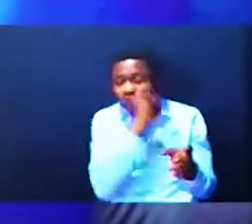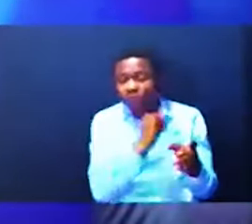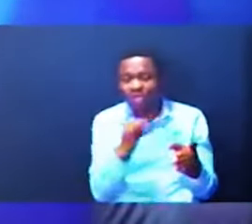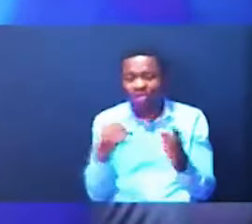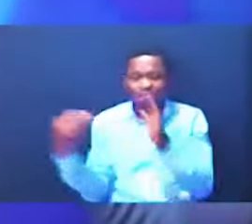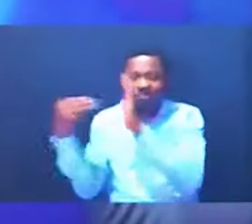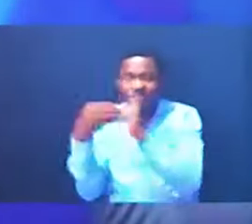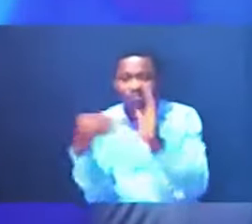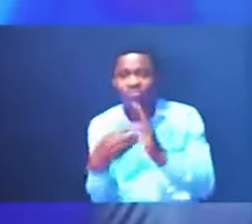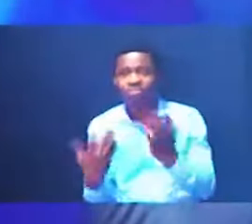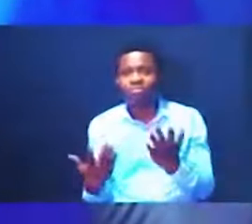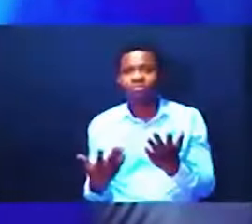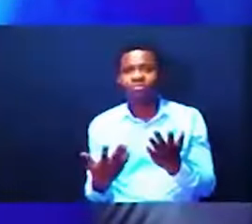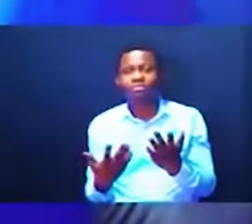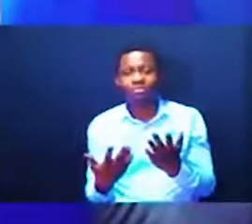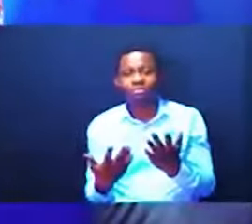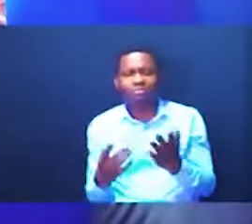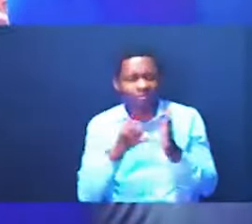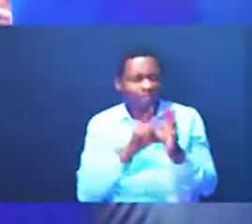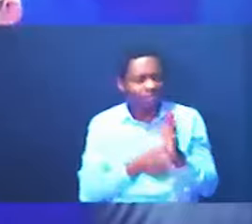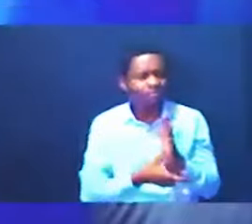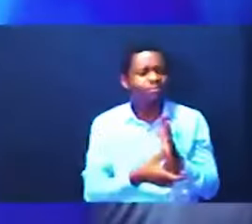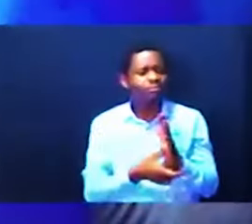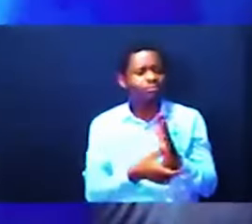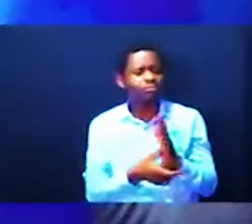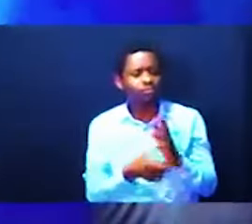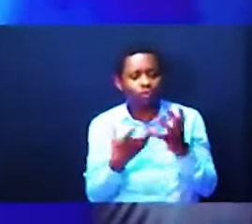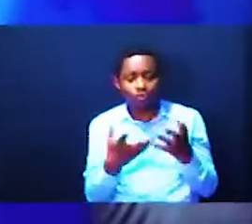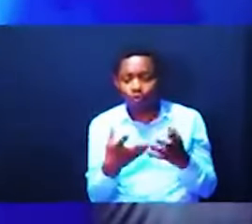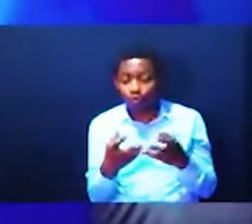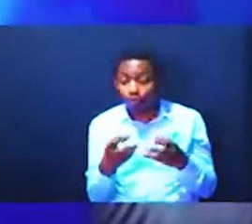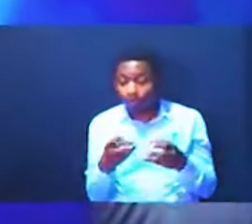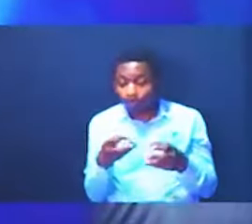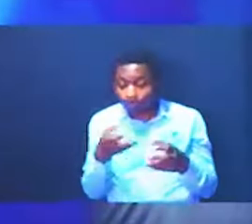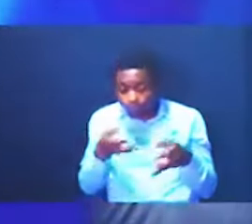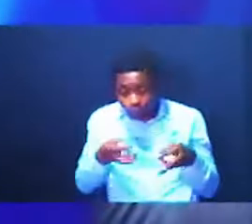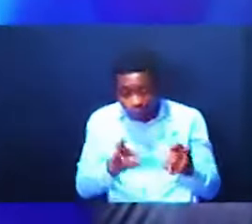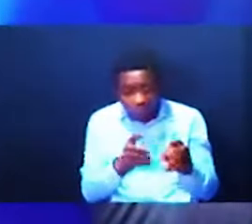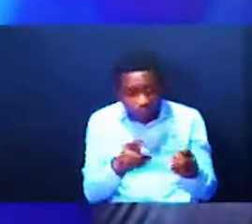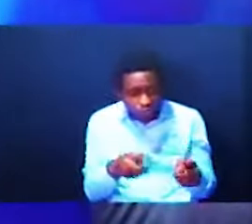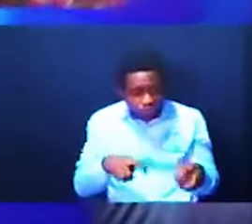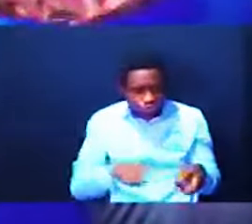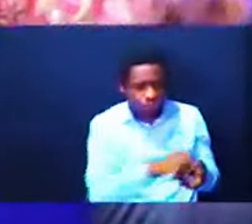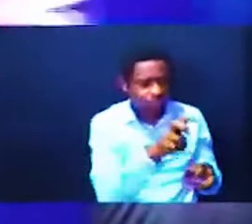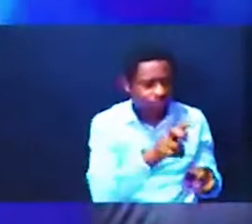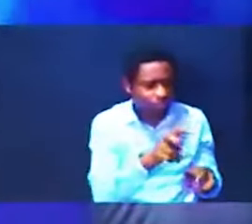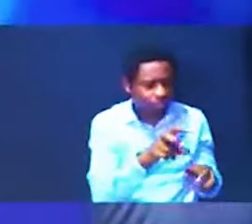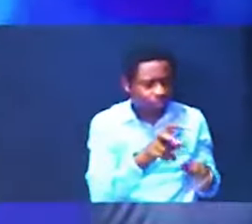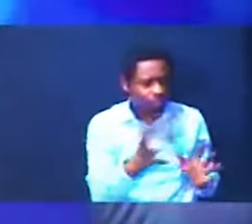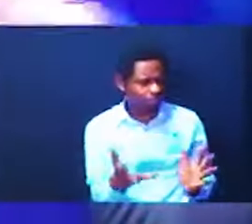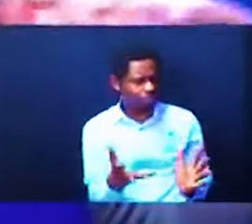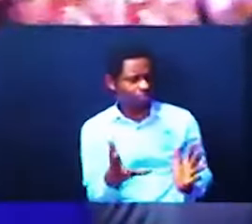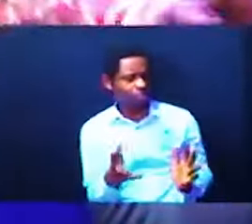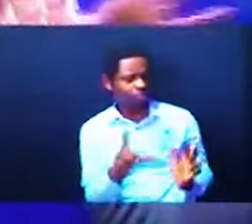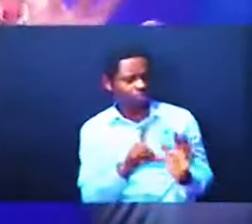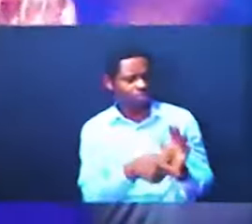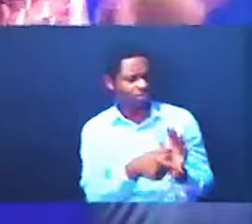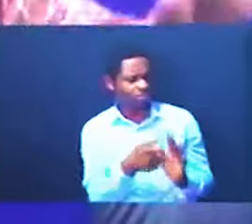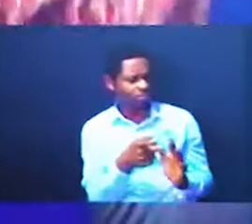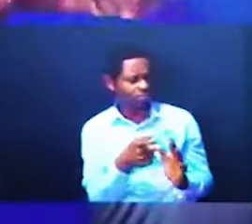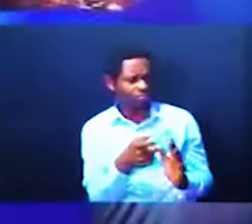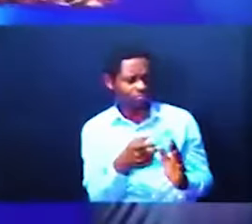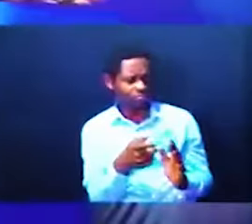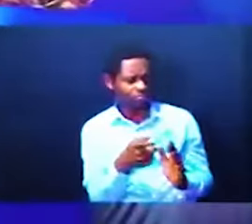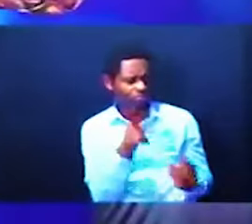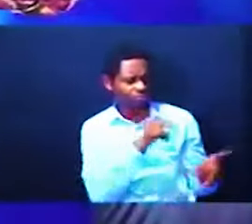through Edom, and the people said, "We remember what your grandfather did to our grandfather. You can't pass through this." They